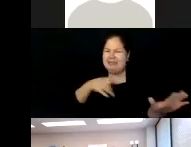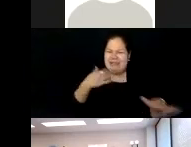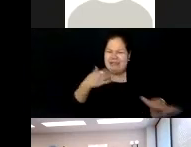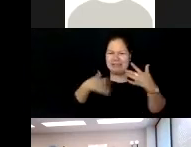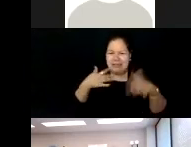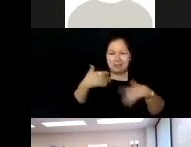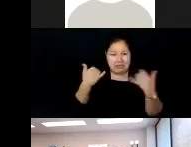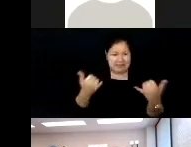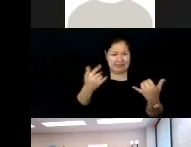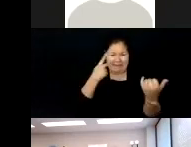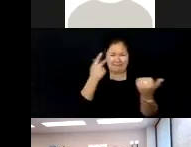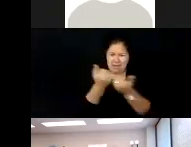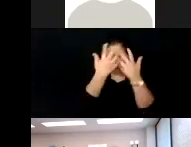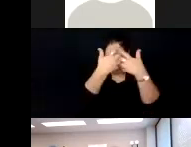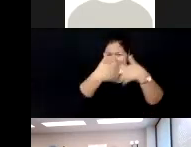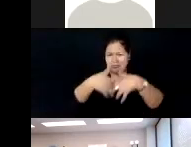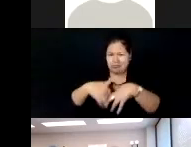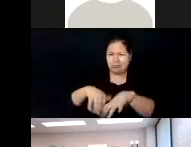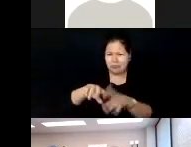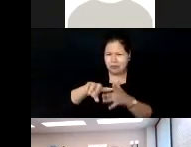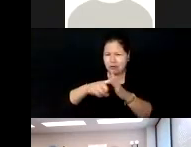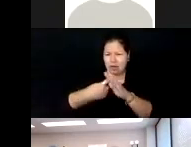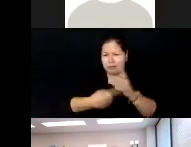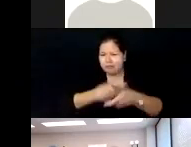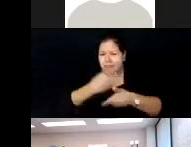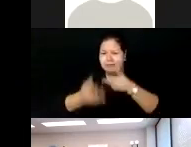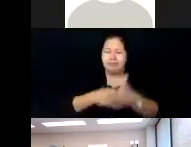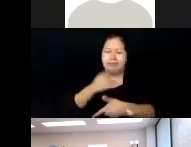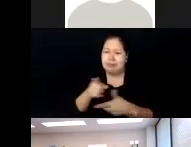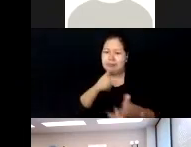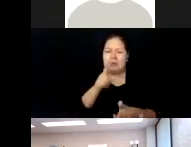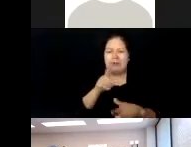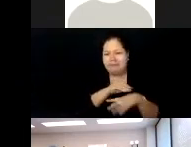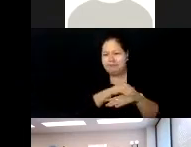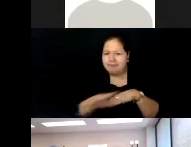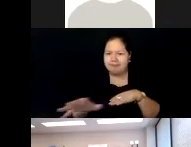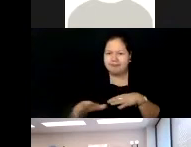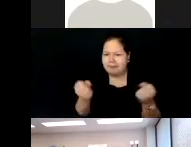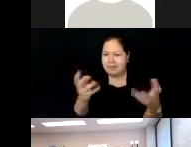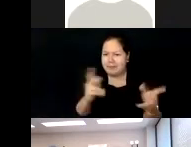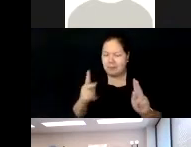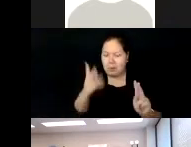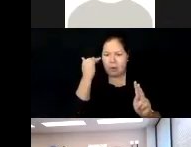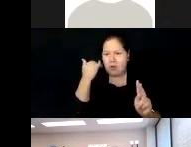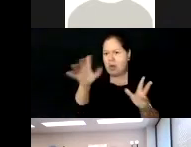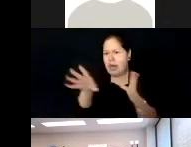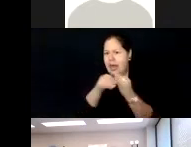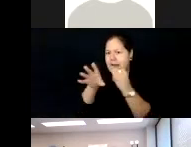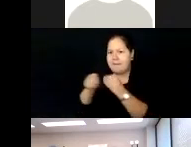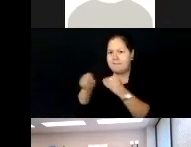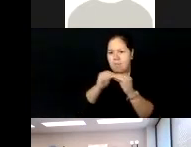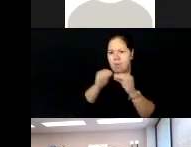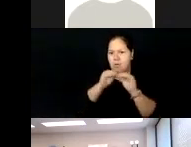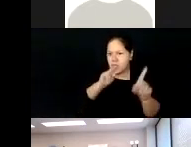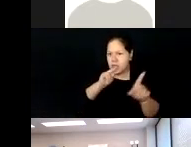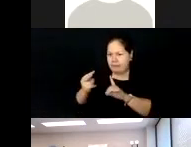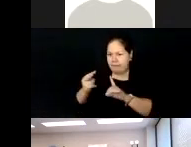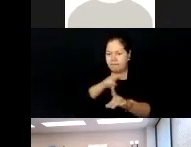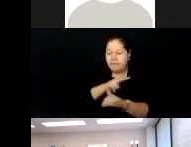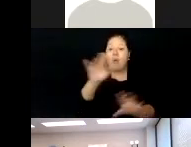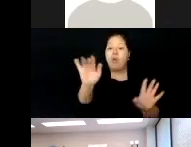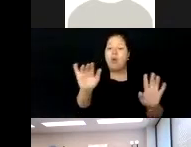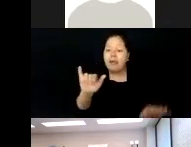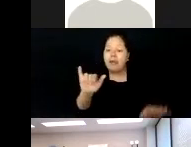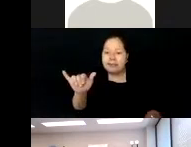really coming together and coming alive, I think, for folks, as we're just bringing more of these voices in. Oh, and yesterday, as one